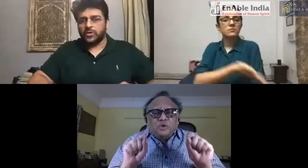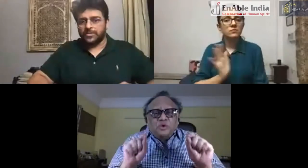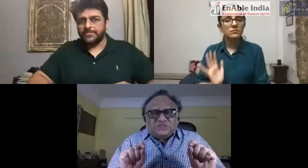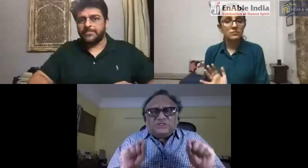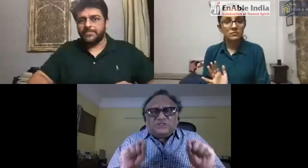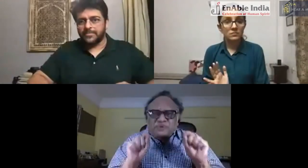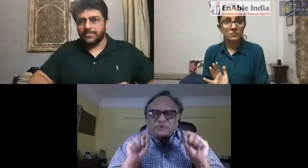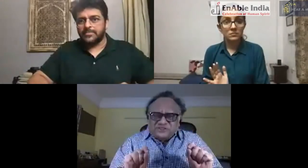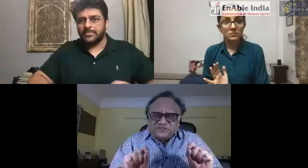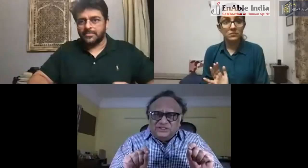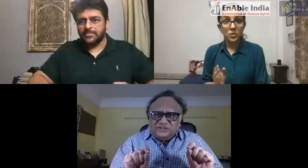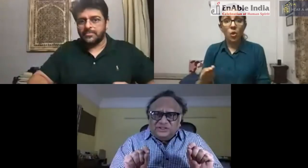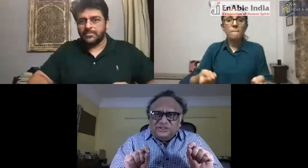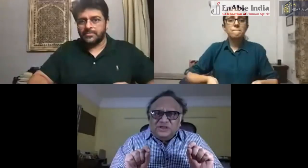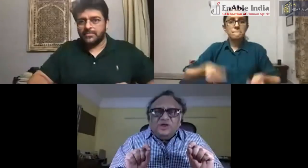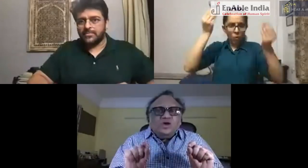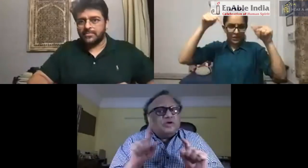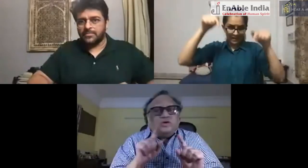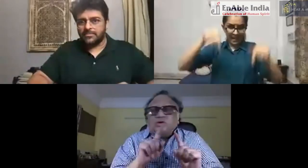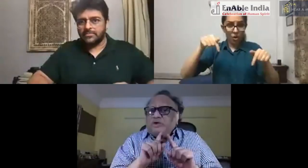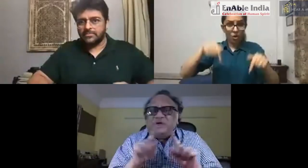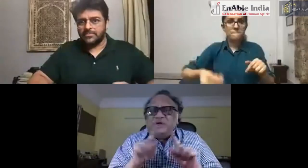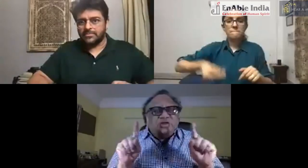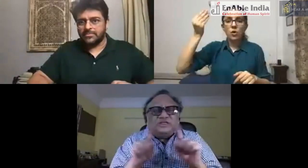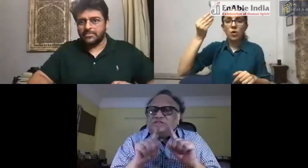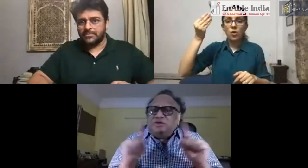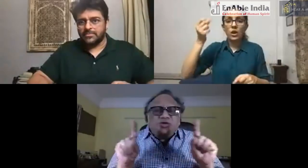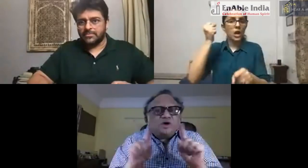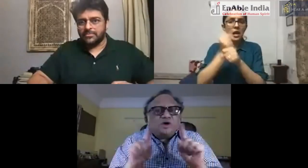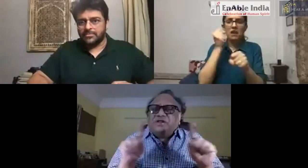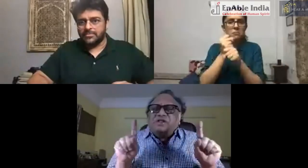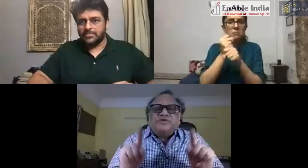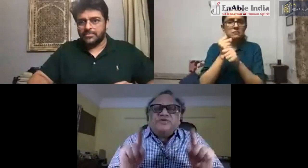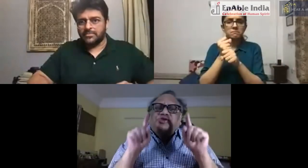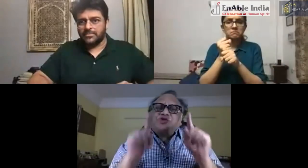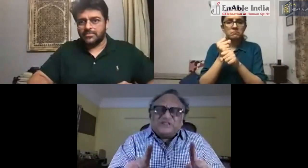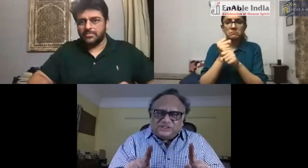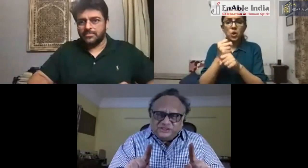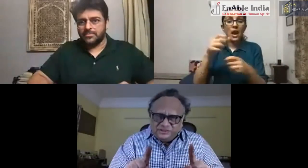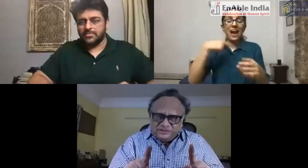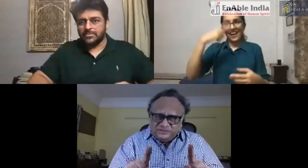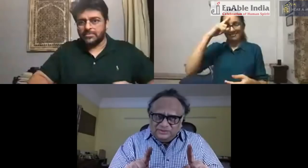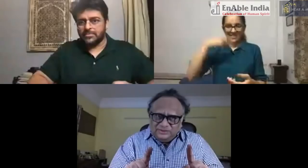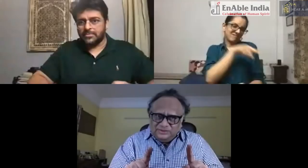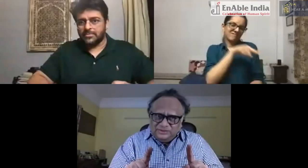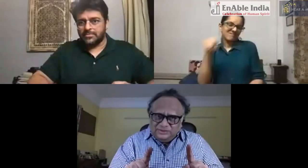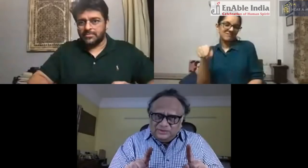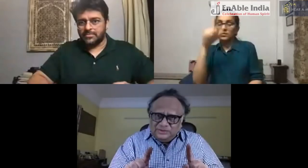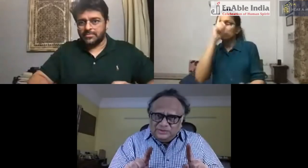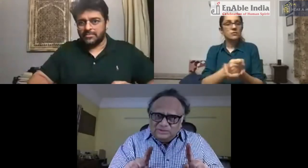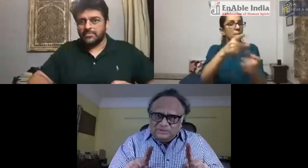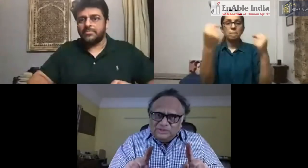In most places, government is not giving you choice.